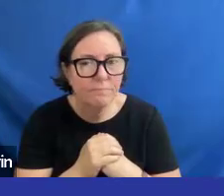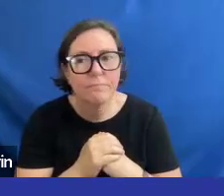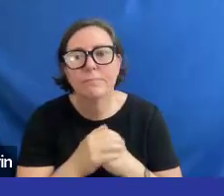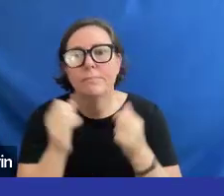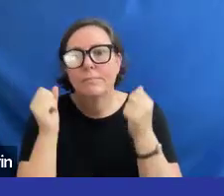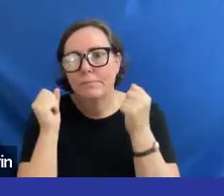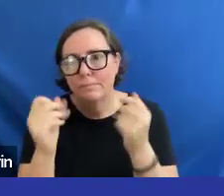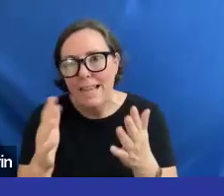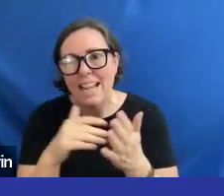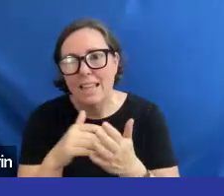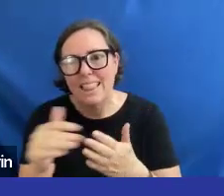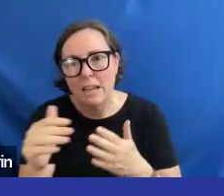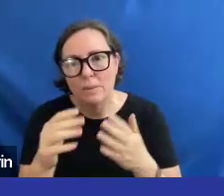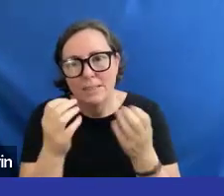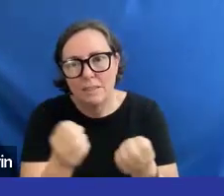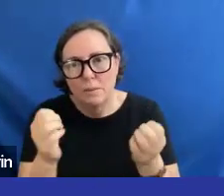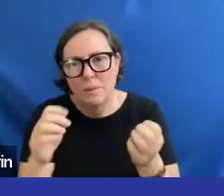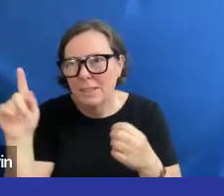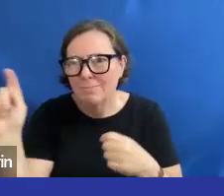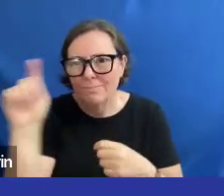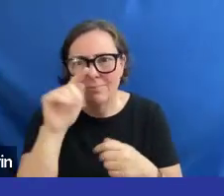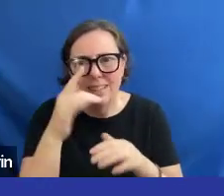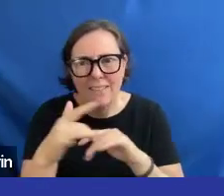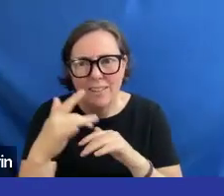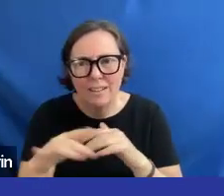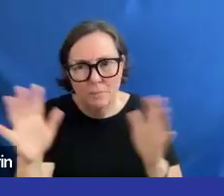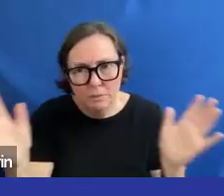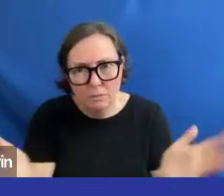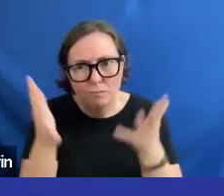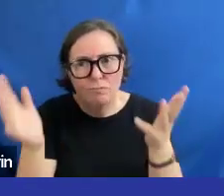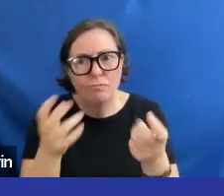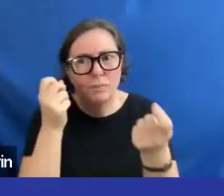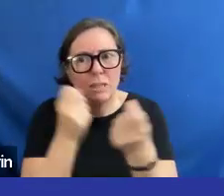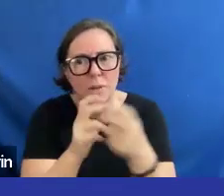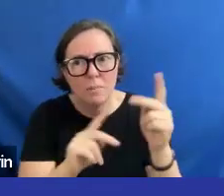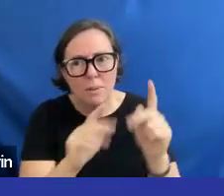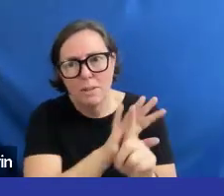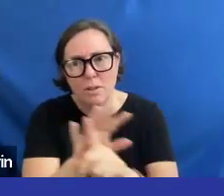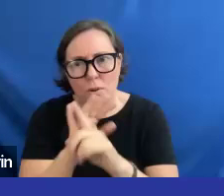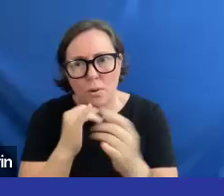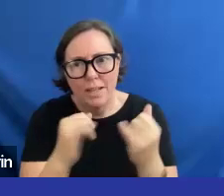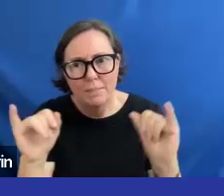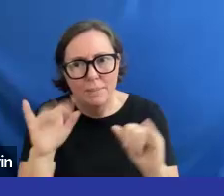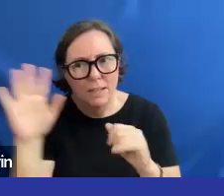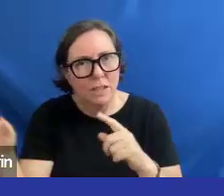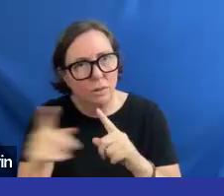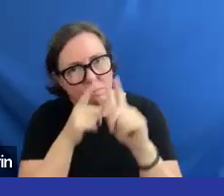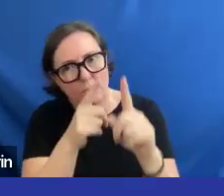Thousands of devices are available to promote increased independence and attainment of goals